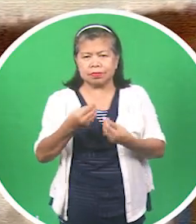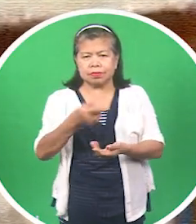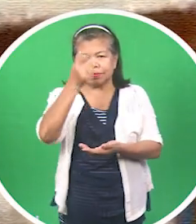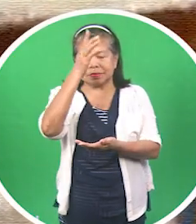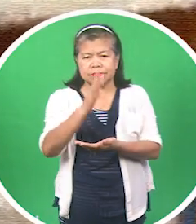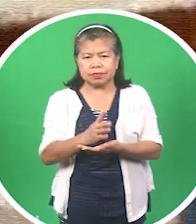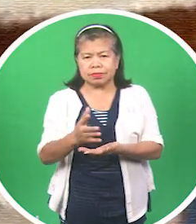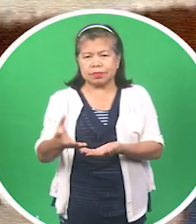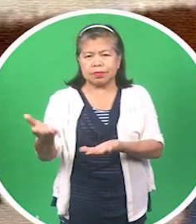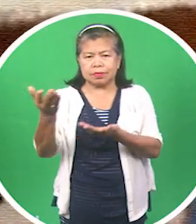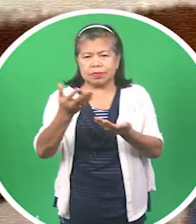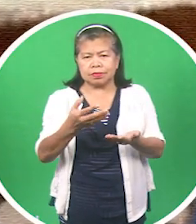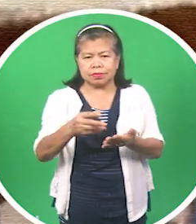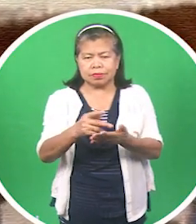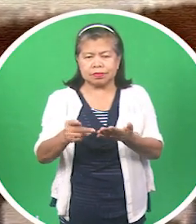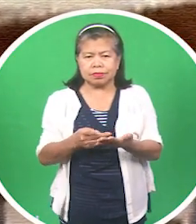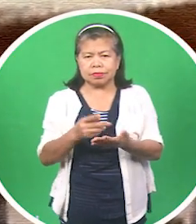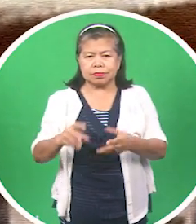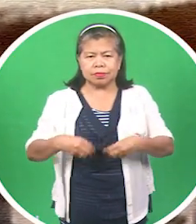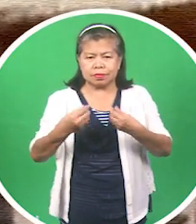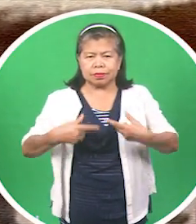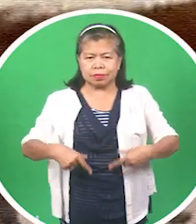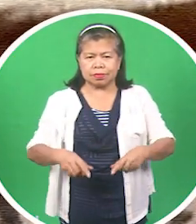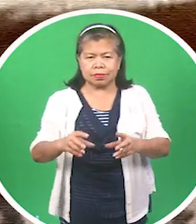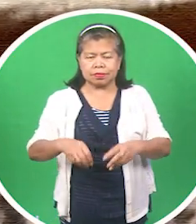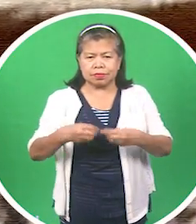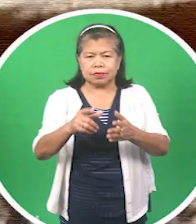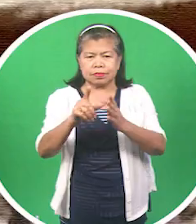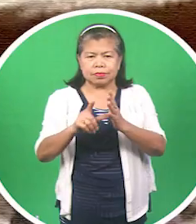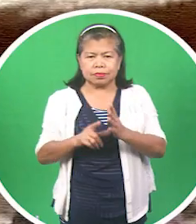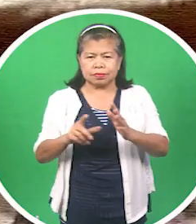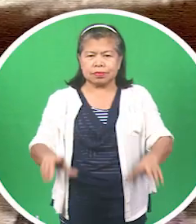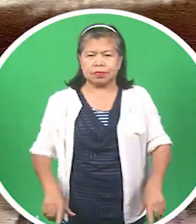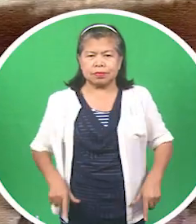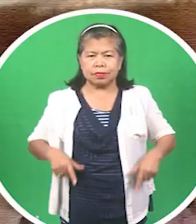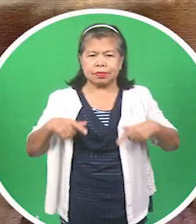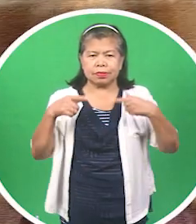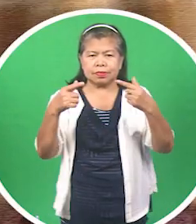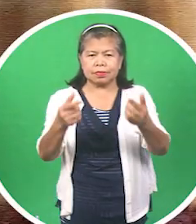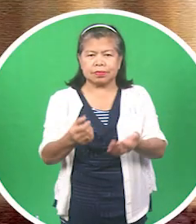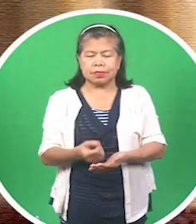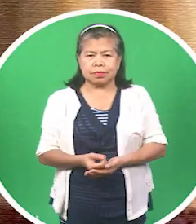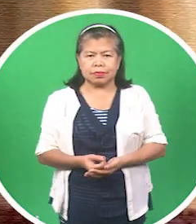promised that if God would give her a son, she would let him serve the Lord all his life.